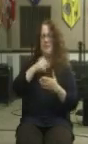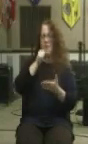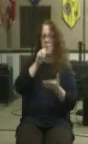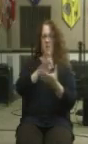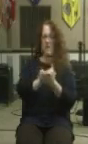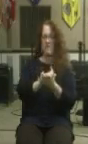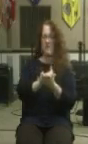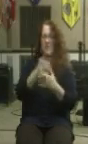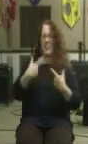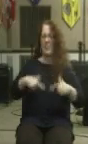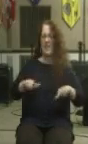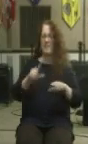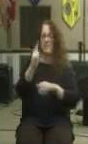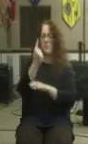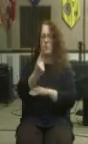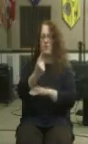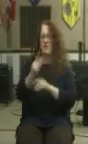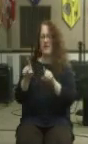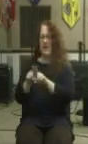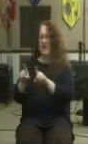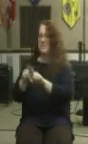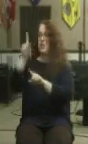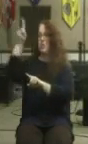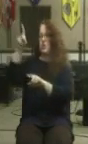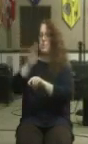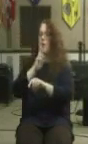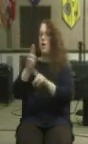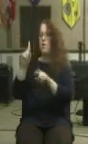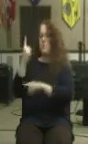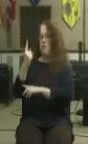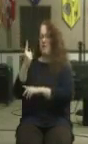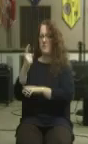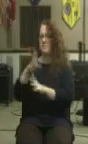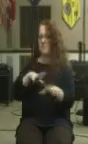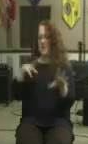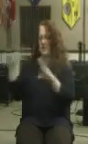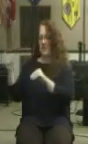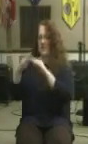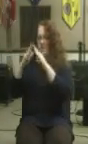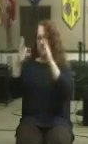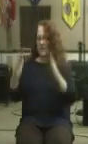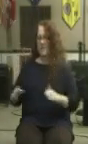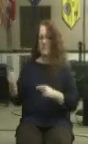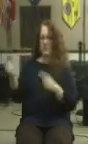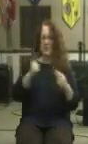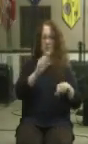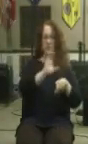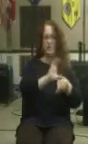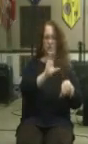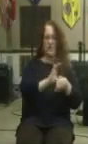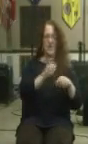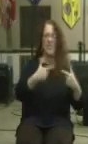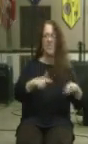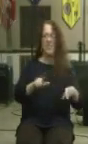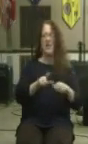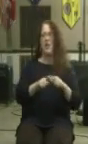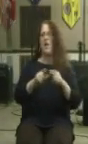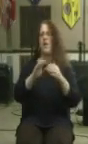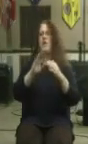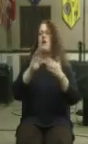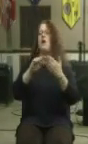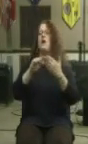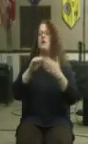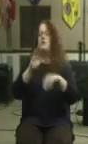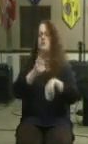me. They see my wife. Lord God, let us be one as you are one. Father, that when we leave our house and come to our church, let